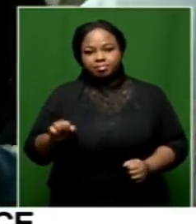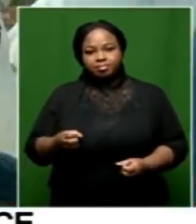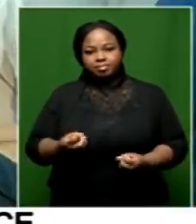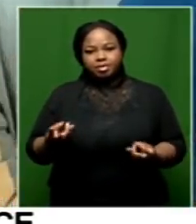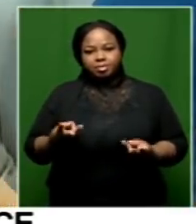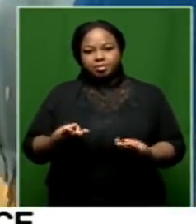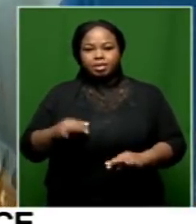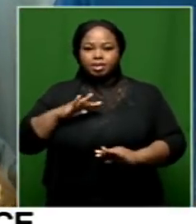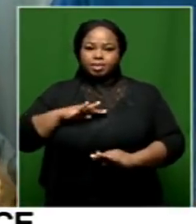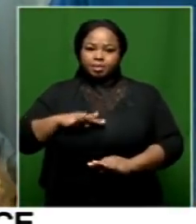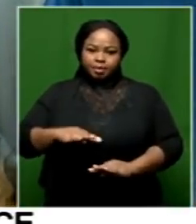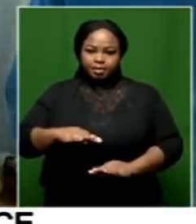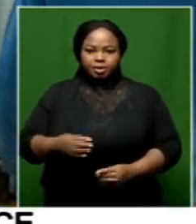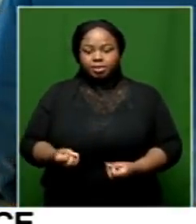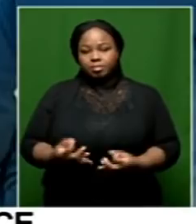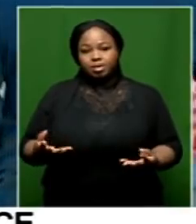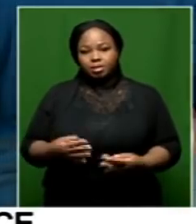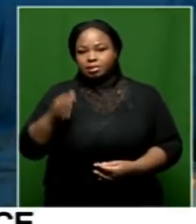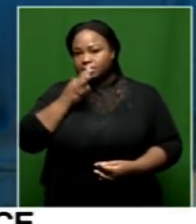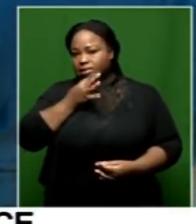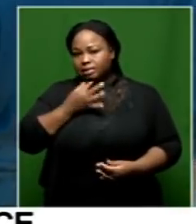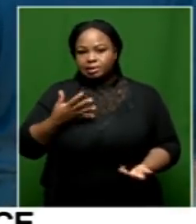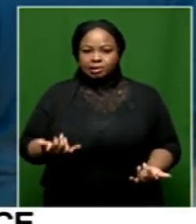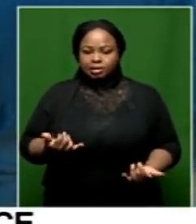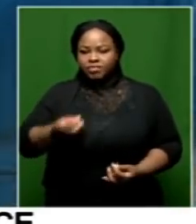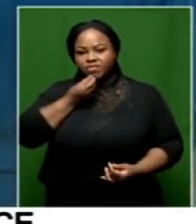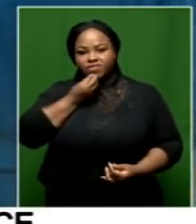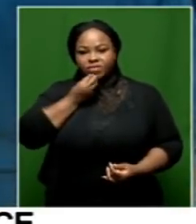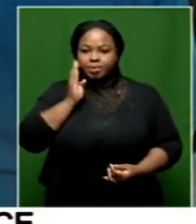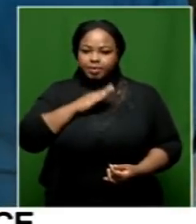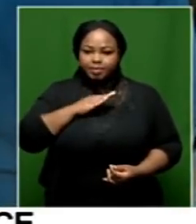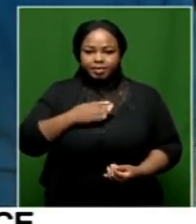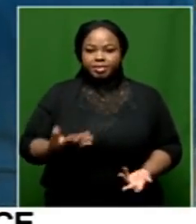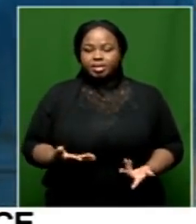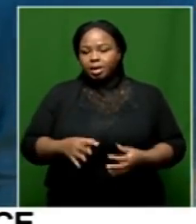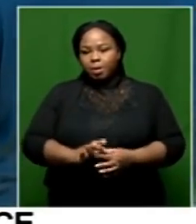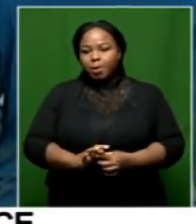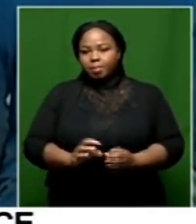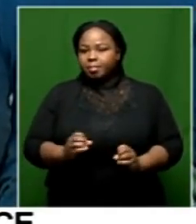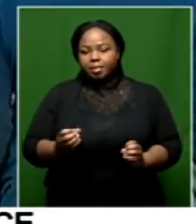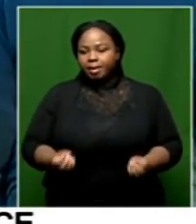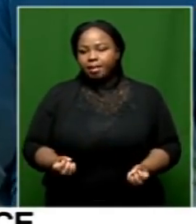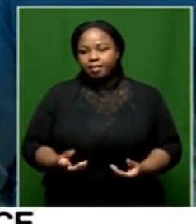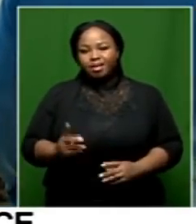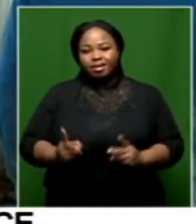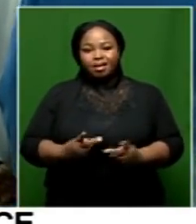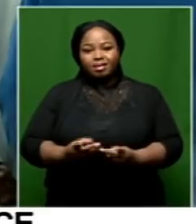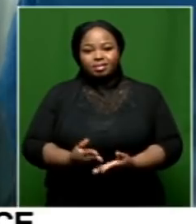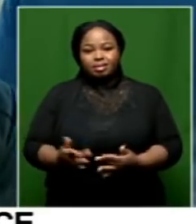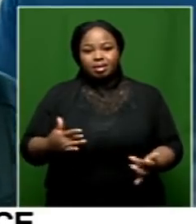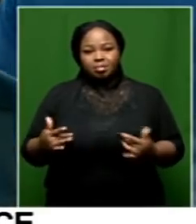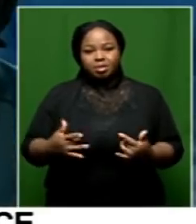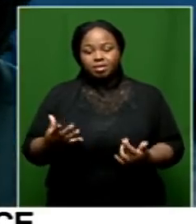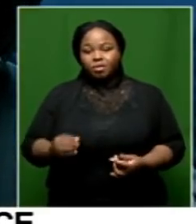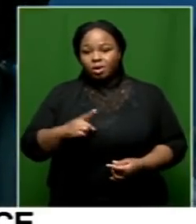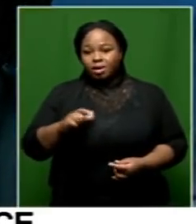relief. Many say they've run out of food and basic essentials at home, but also worries that a lot